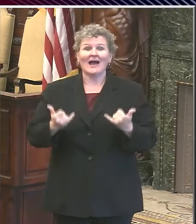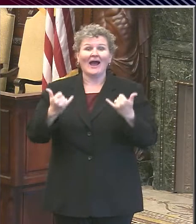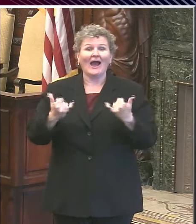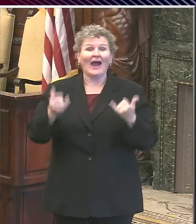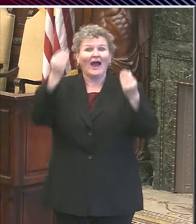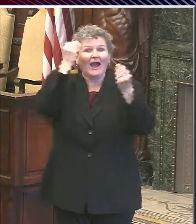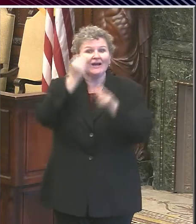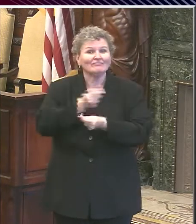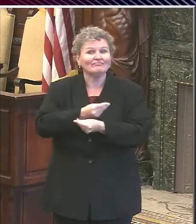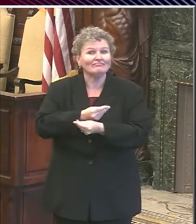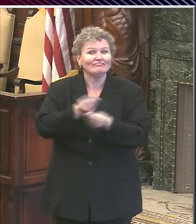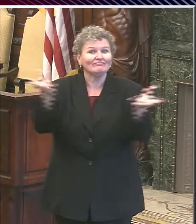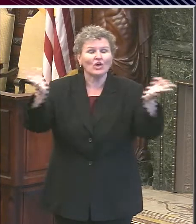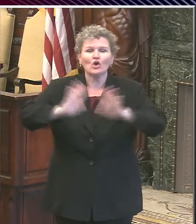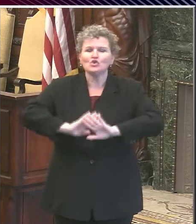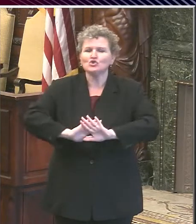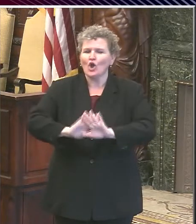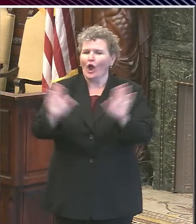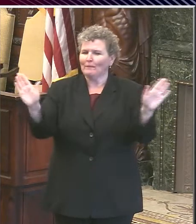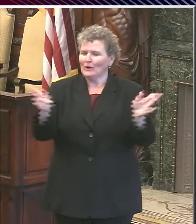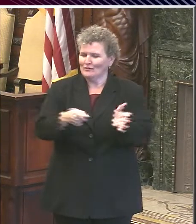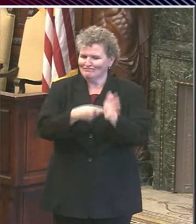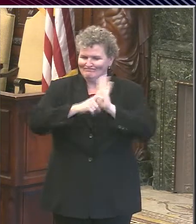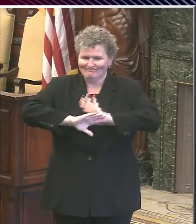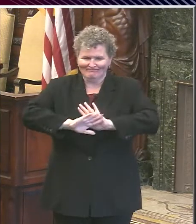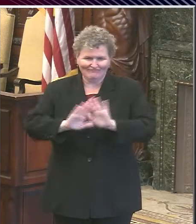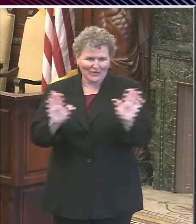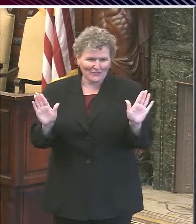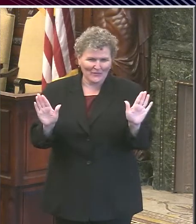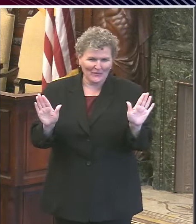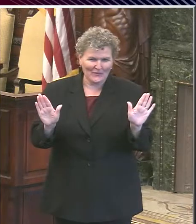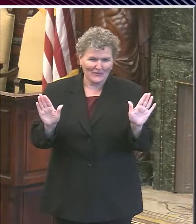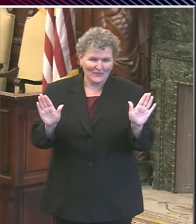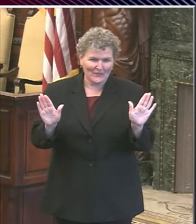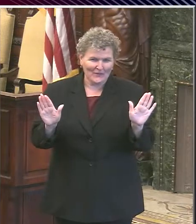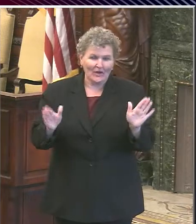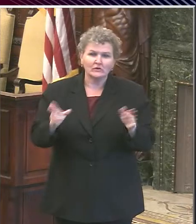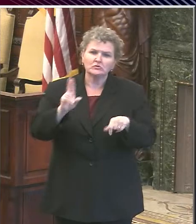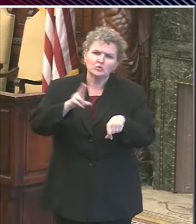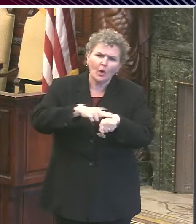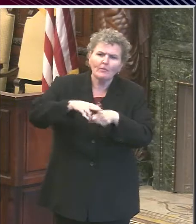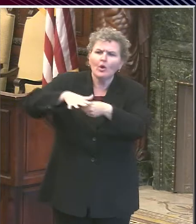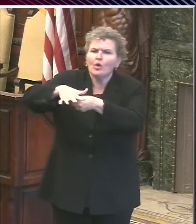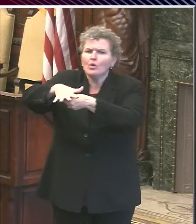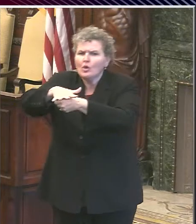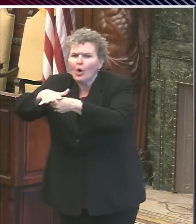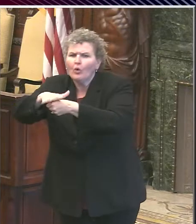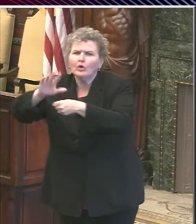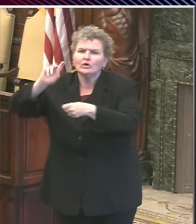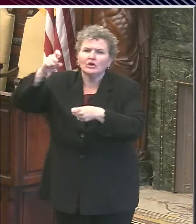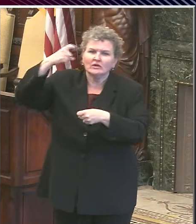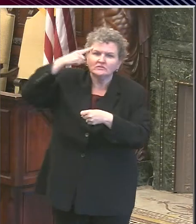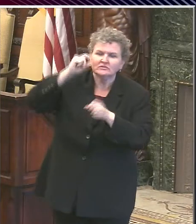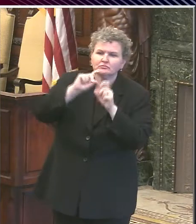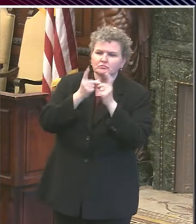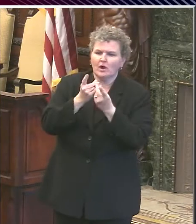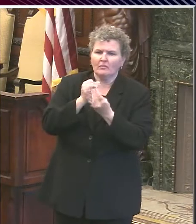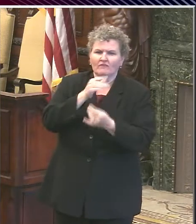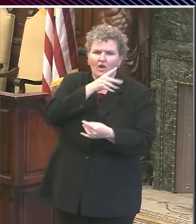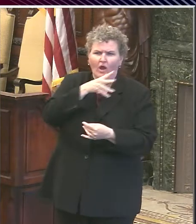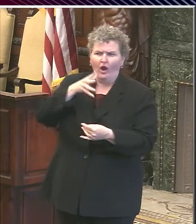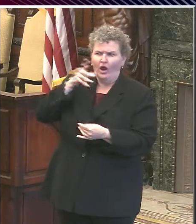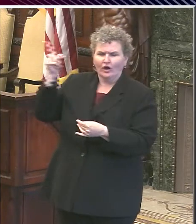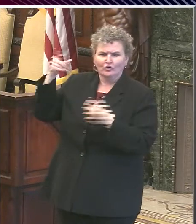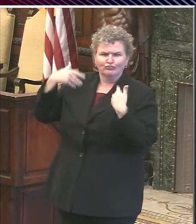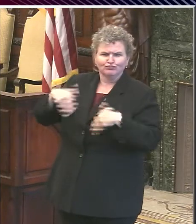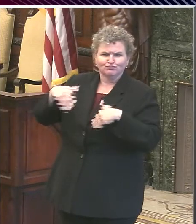that this is no longer the case. Thanks to advocacy at the local and national level, the U.S. Department of Agriculture has extended the waiver to the National